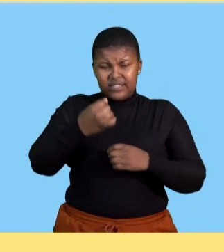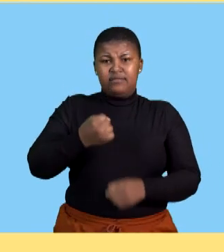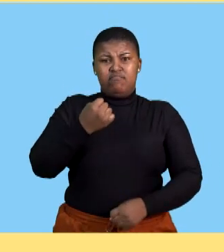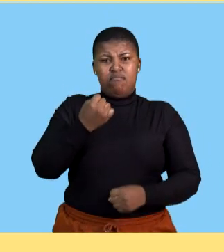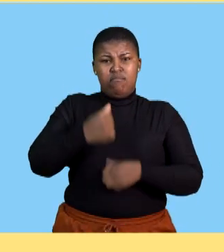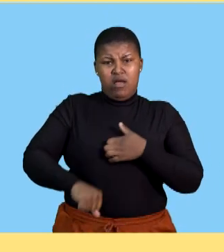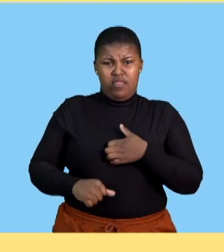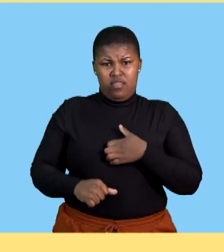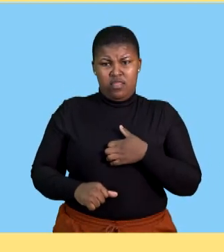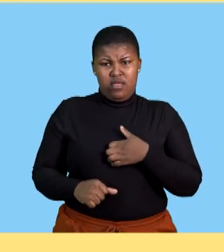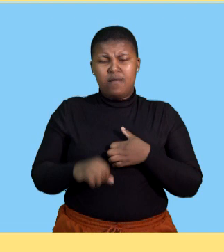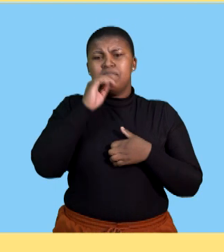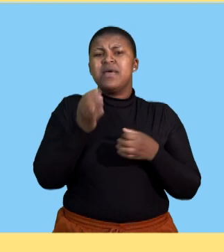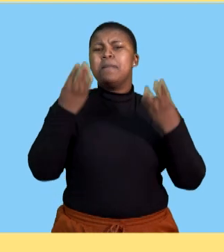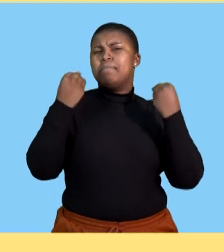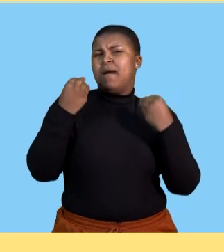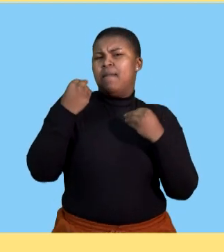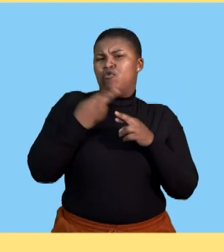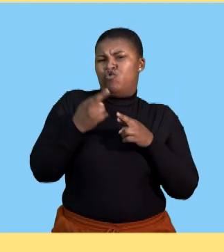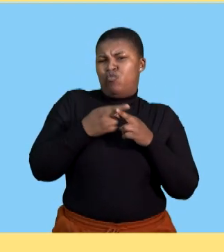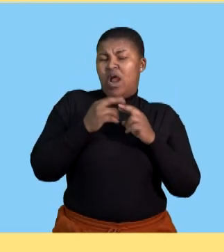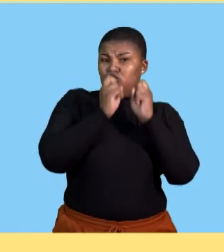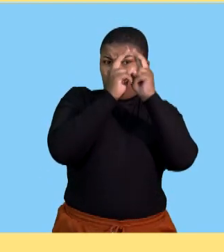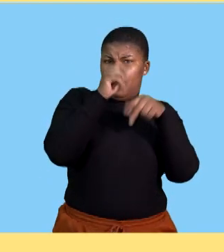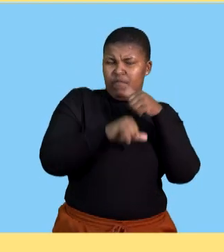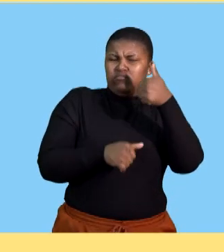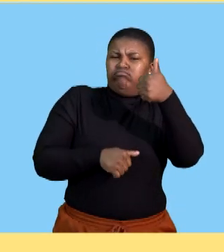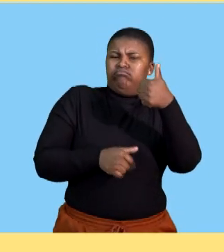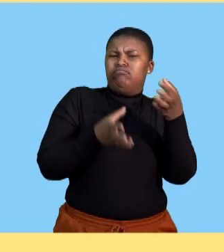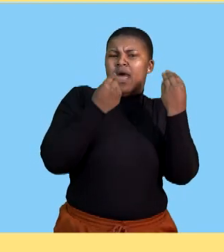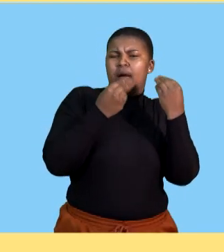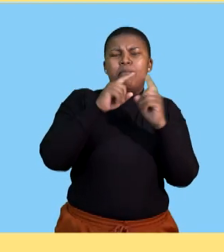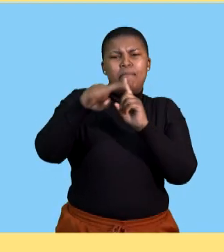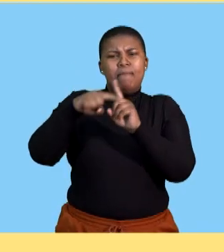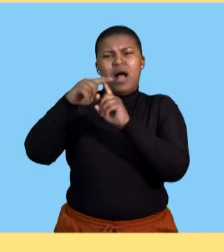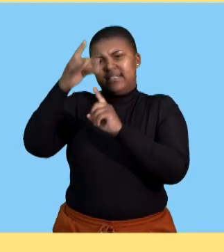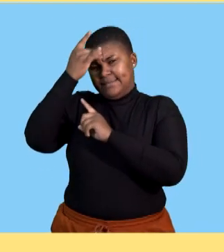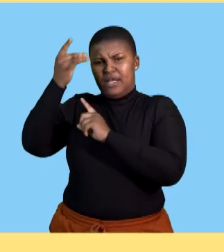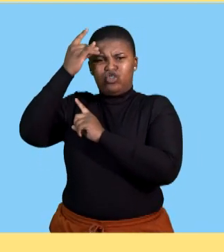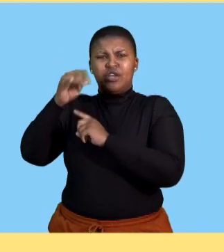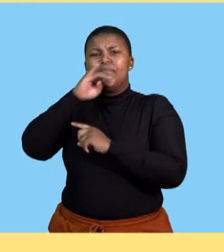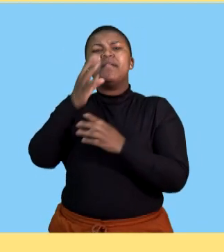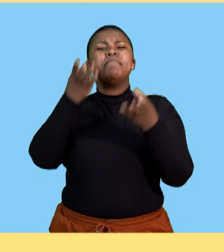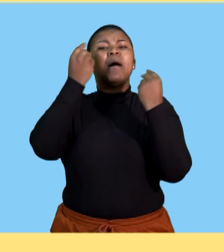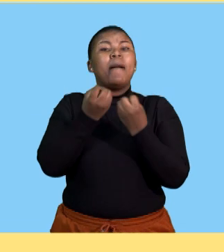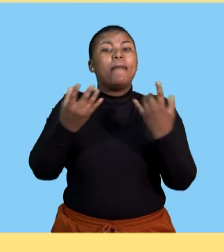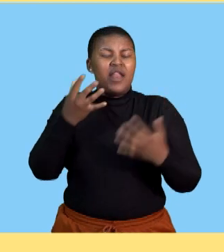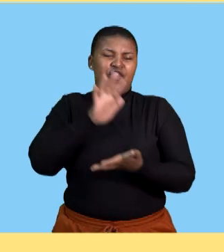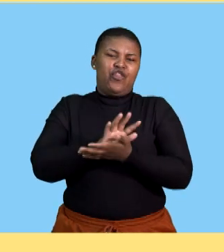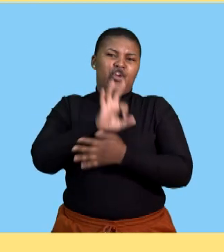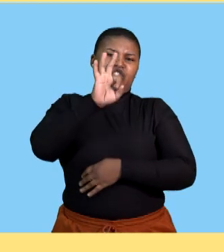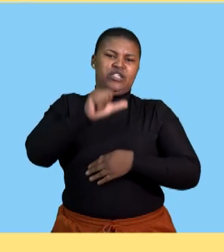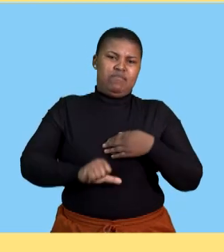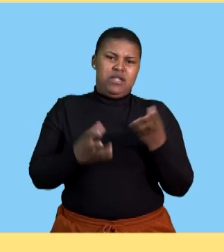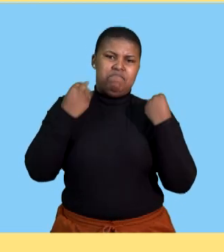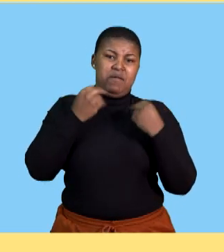this March. That simply means we have received rent for these 12 months plus the March, so we have received rent